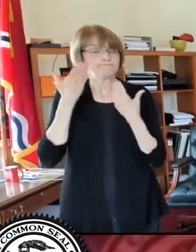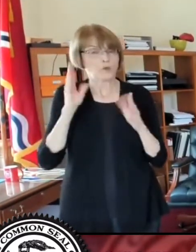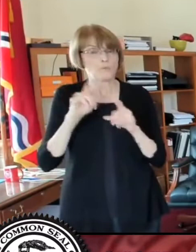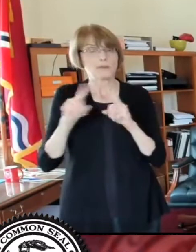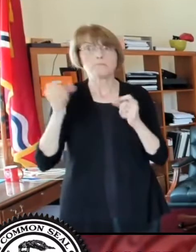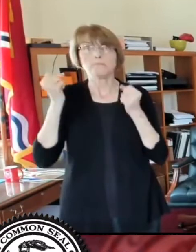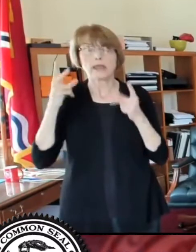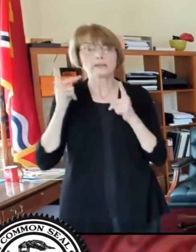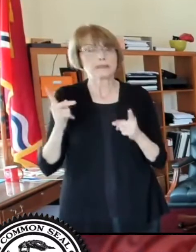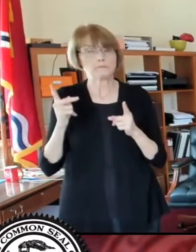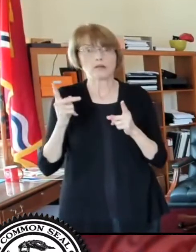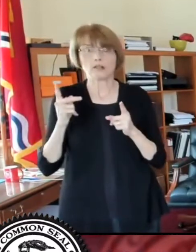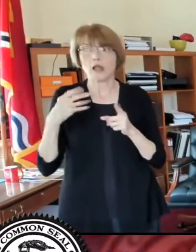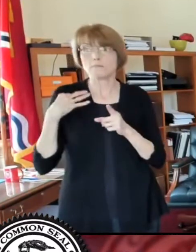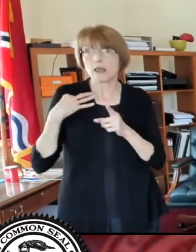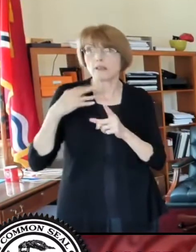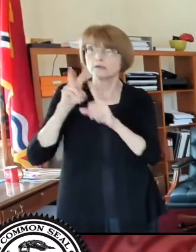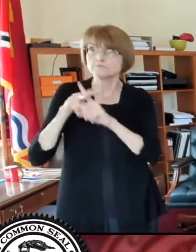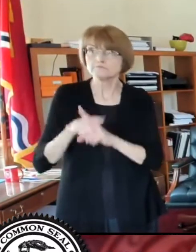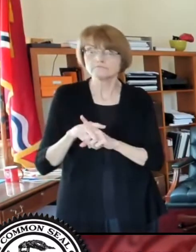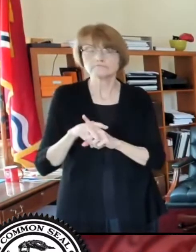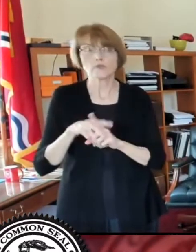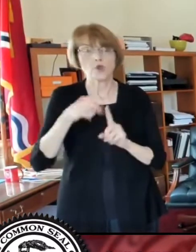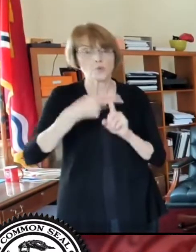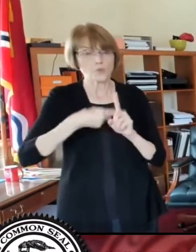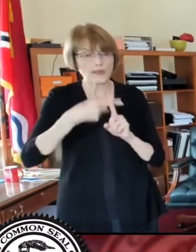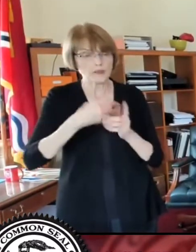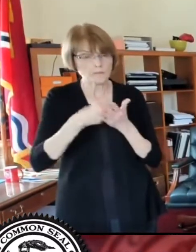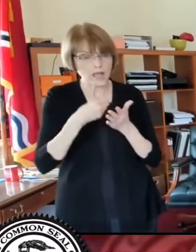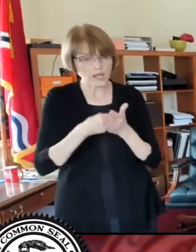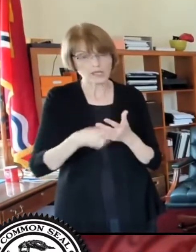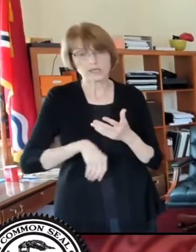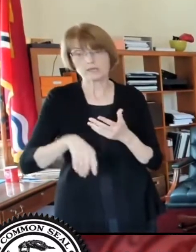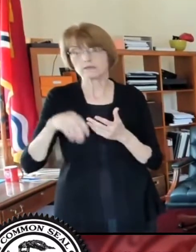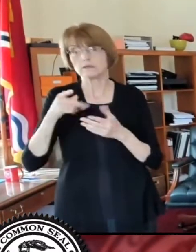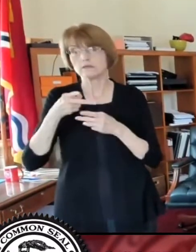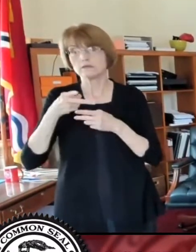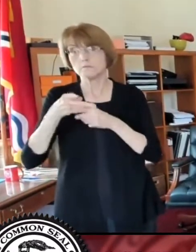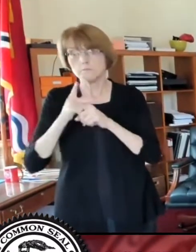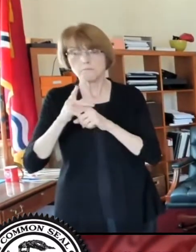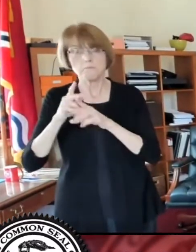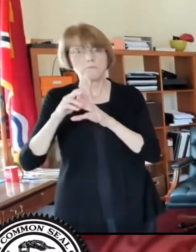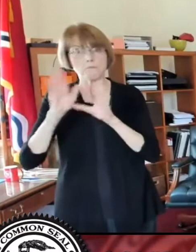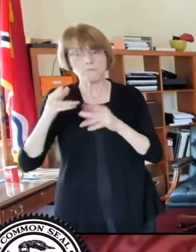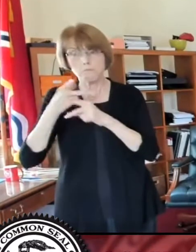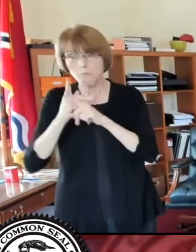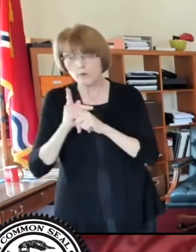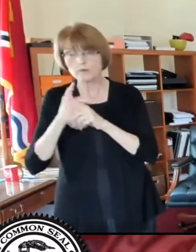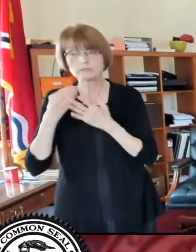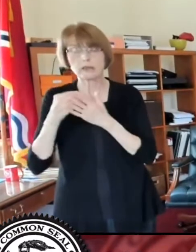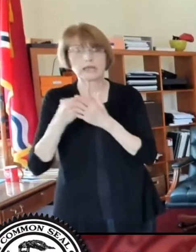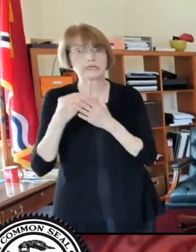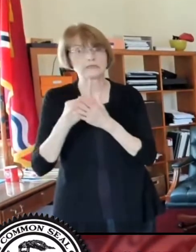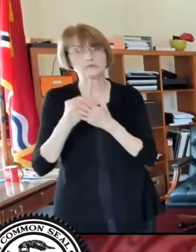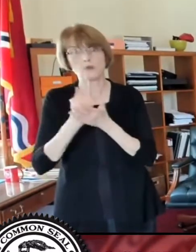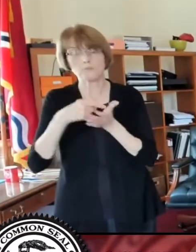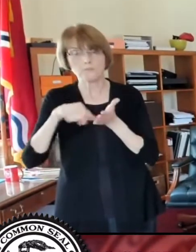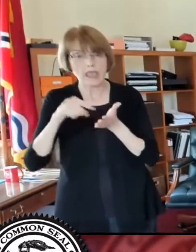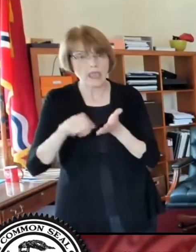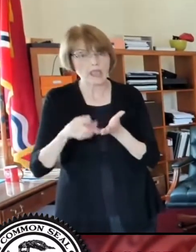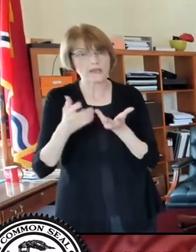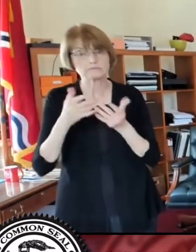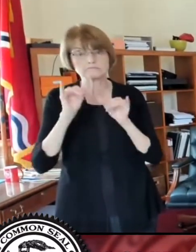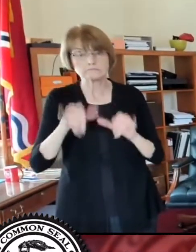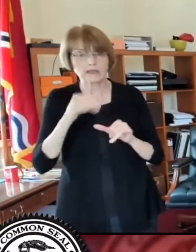many applications for rental assistance and mortgage assistance to keep people in their homes. And, you know, along that line, we